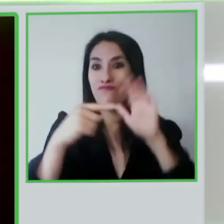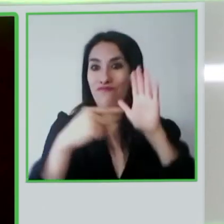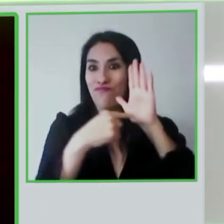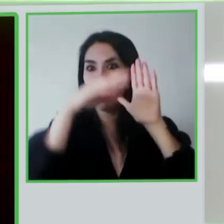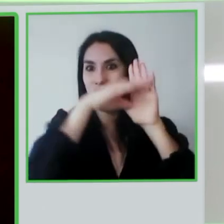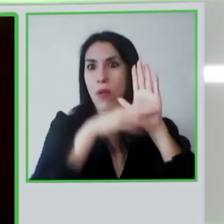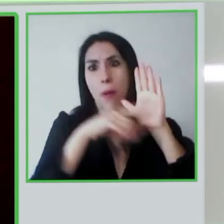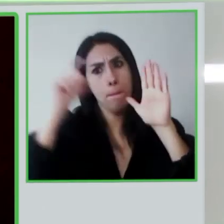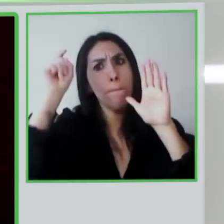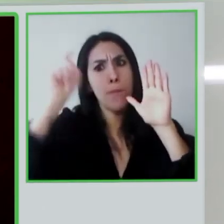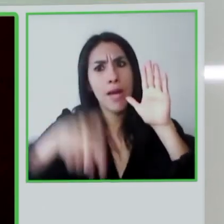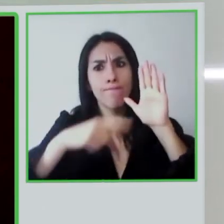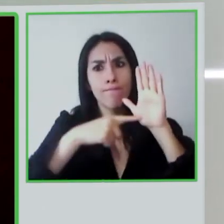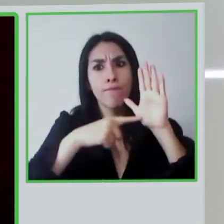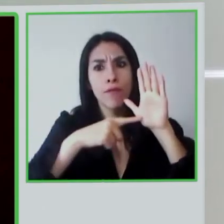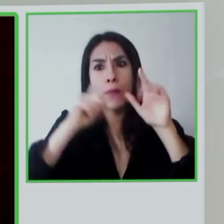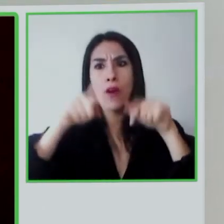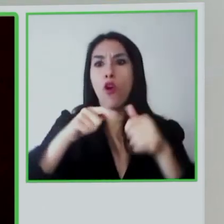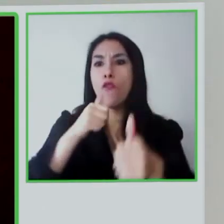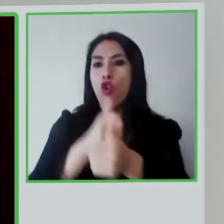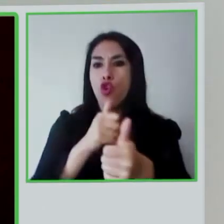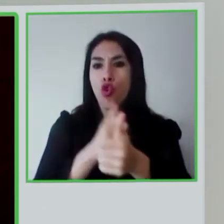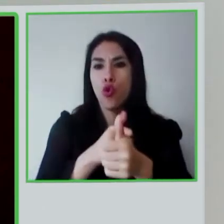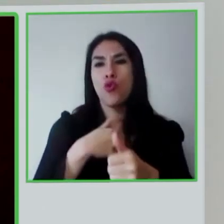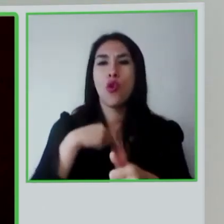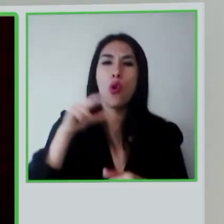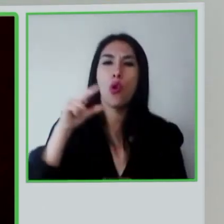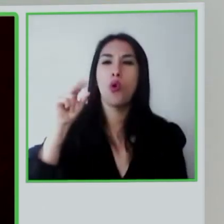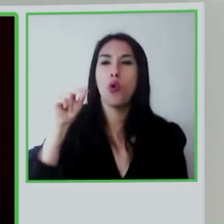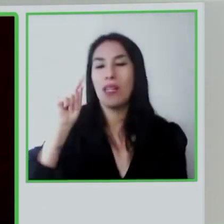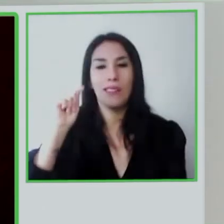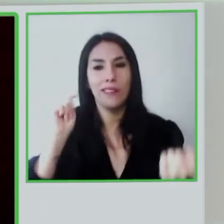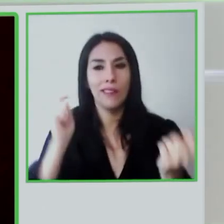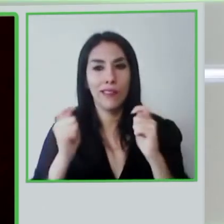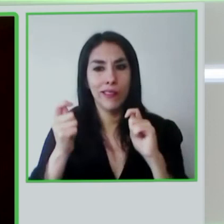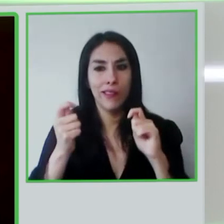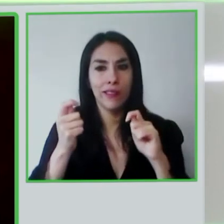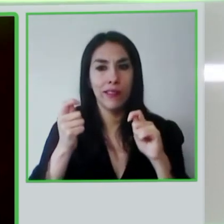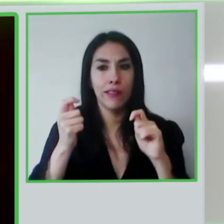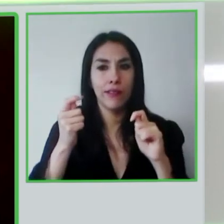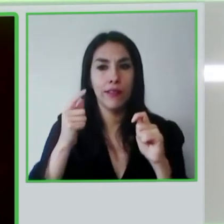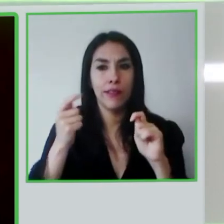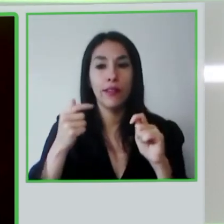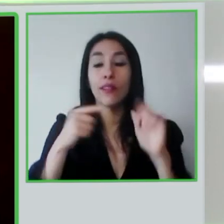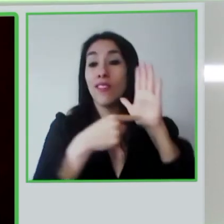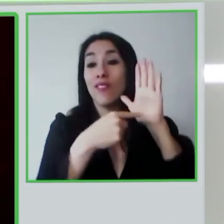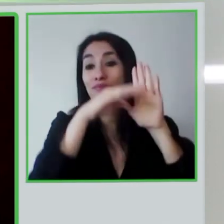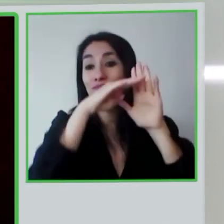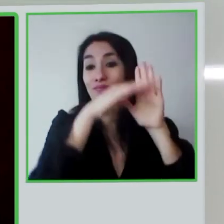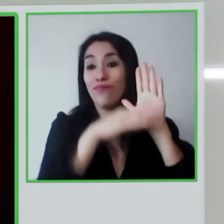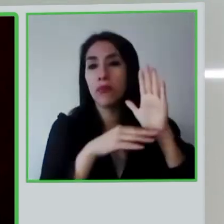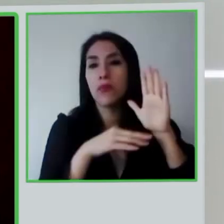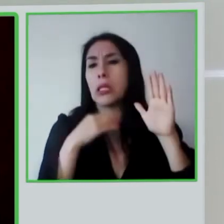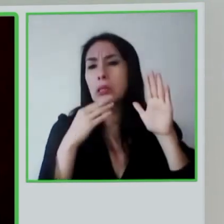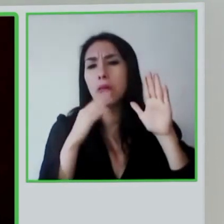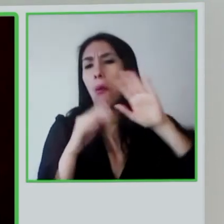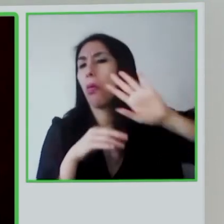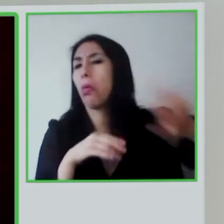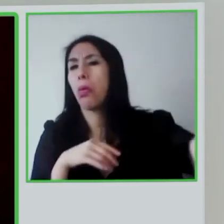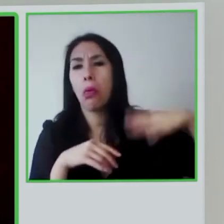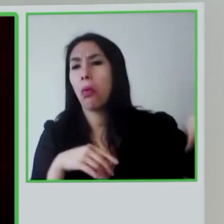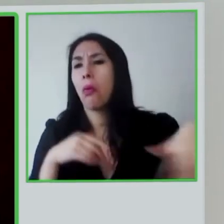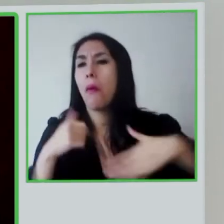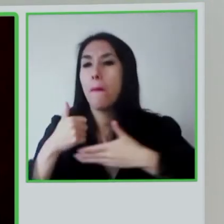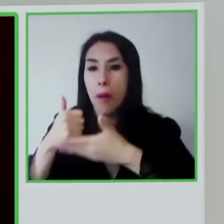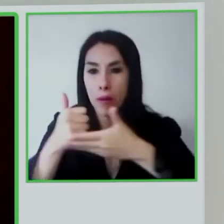it's determined that you need to improve the way your workers work. It's a really powerful message, and